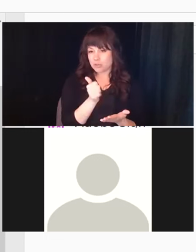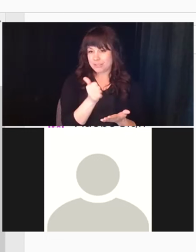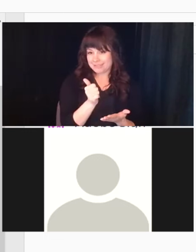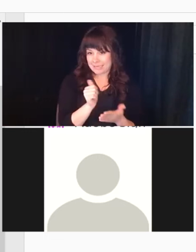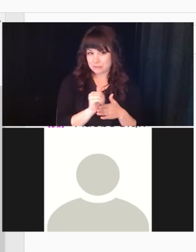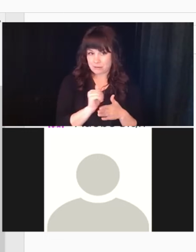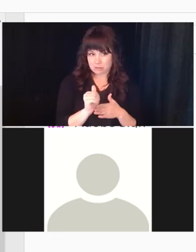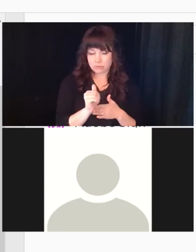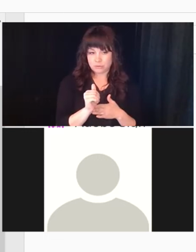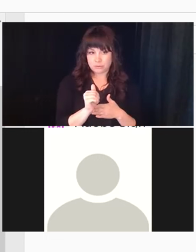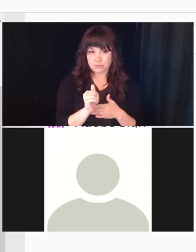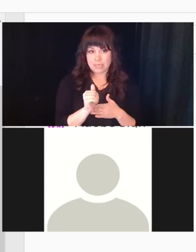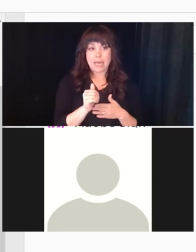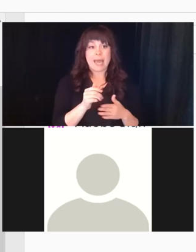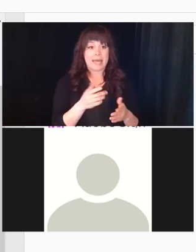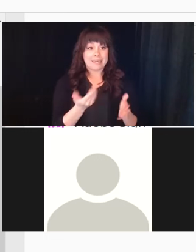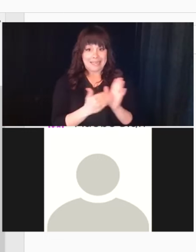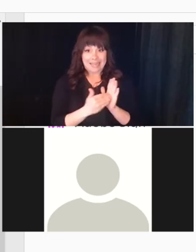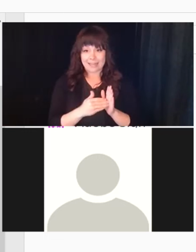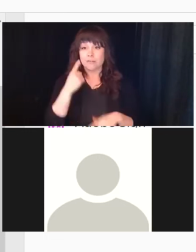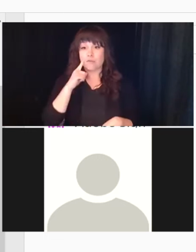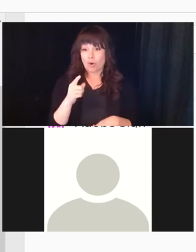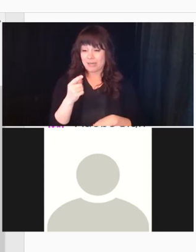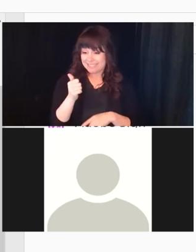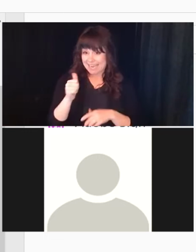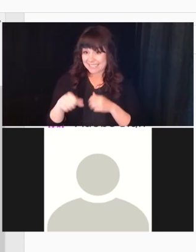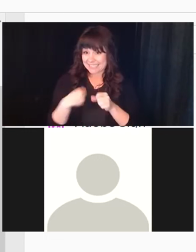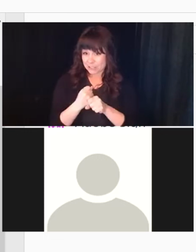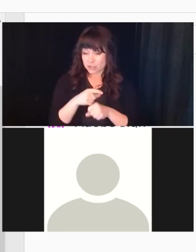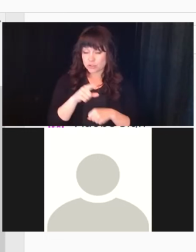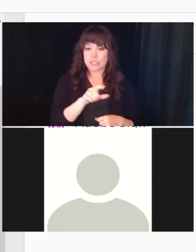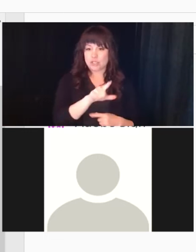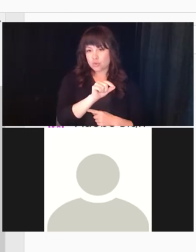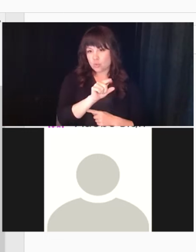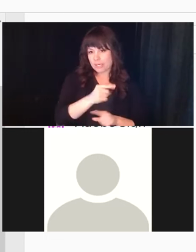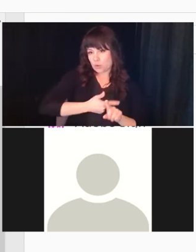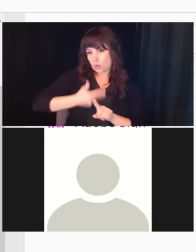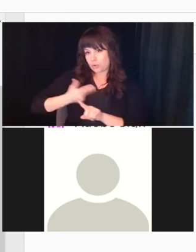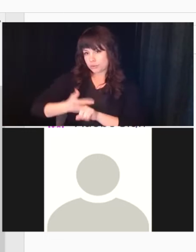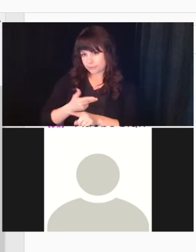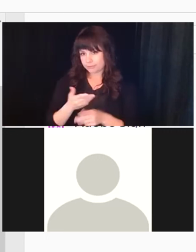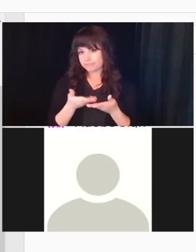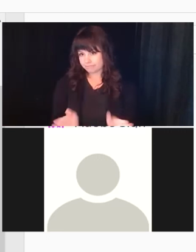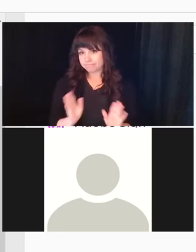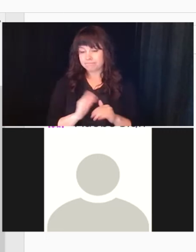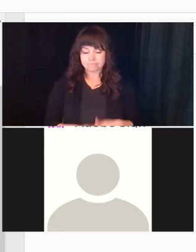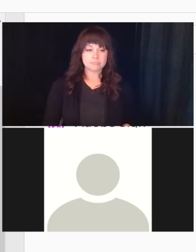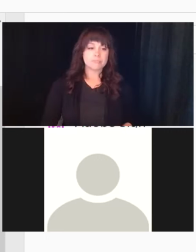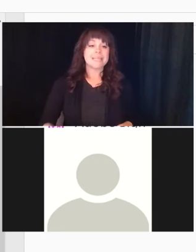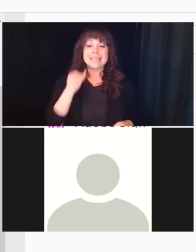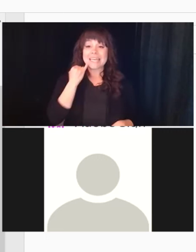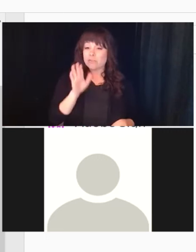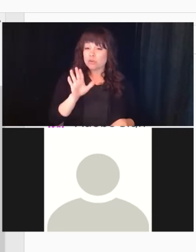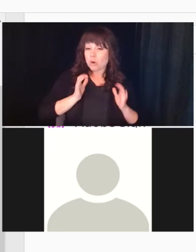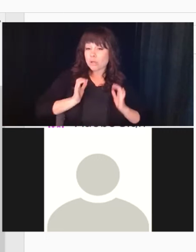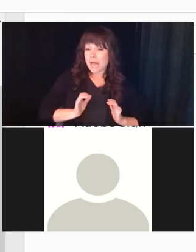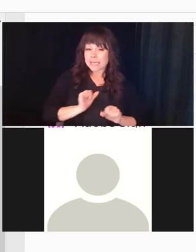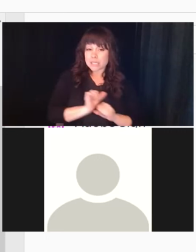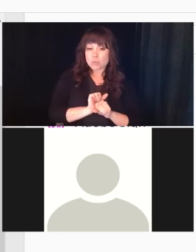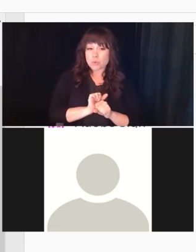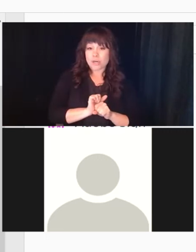quarters within 10 years to be insured. I tell people, as a general rule, if you have a client that's worked at least five out of the last 10